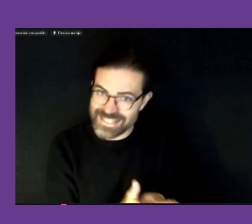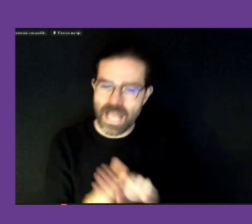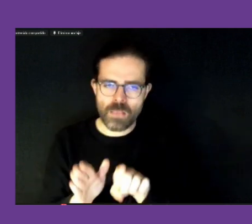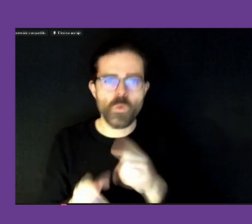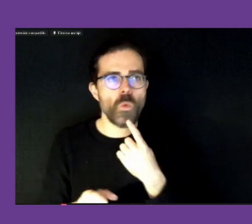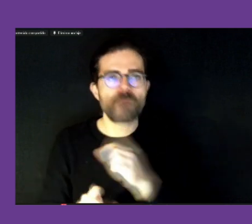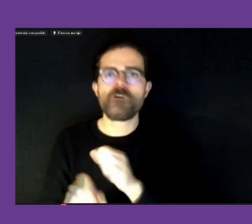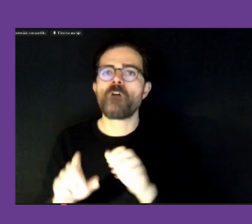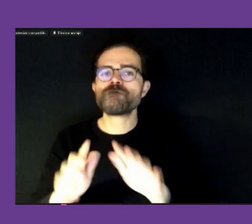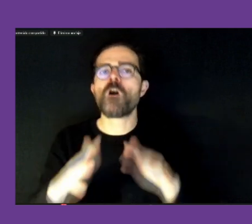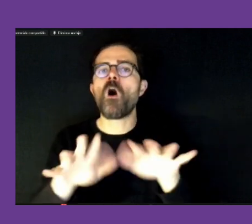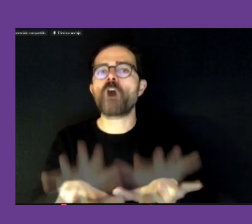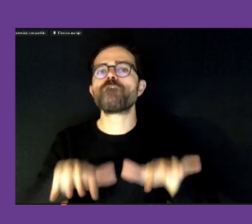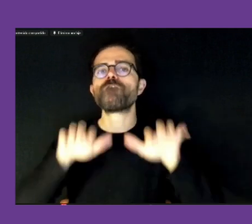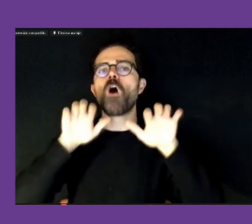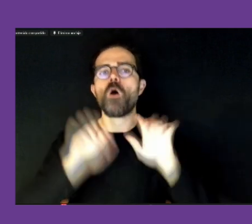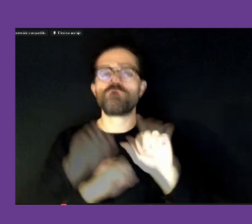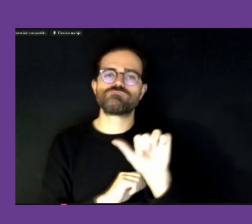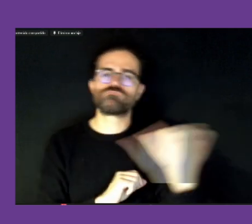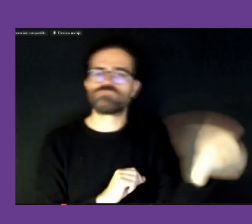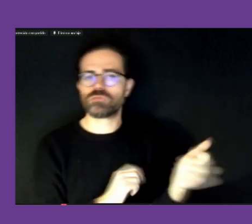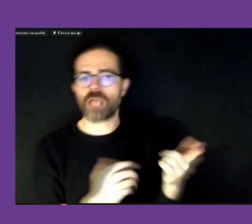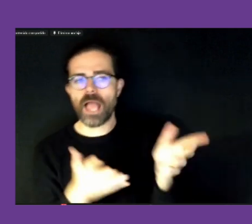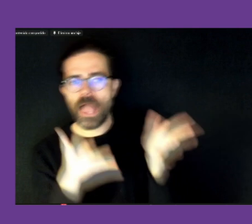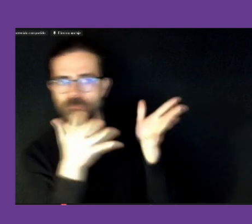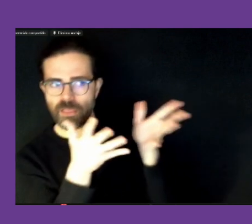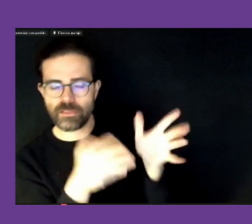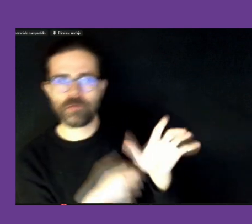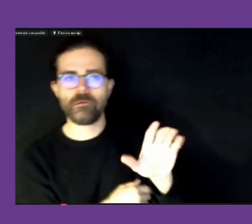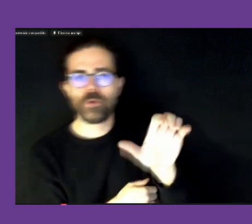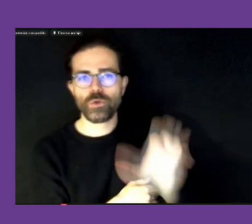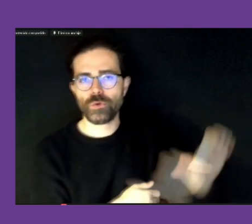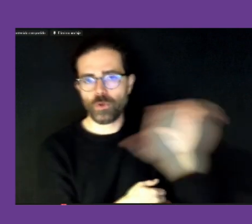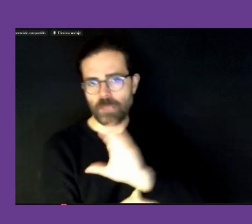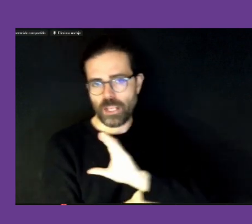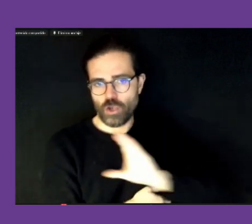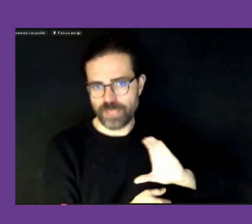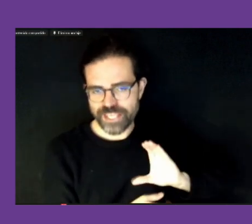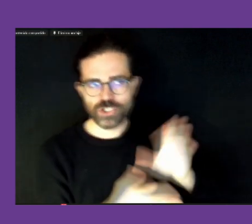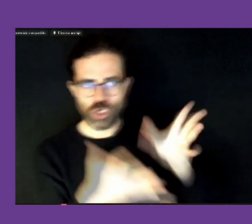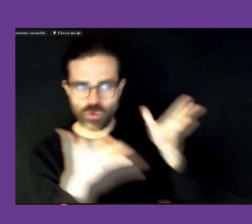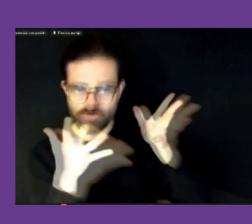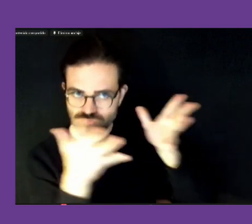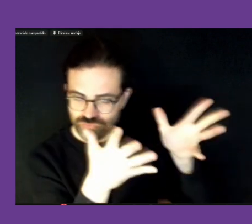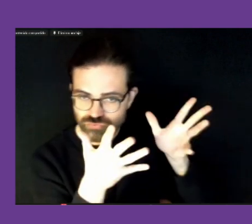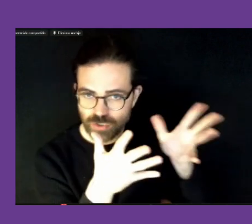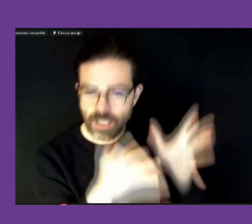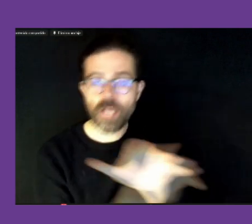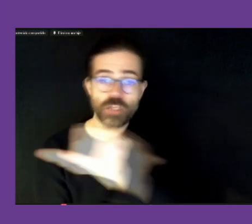fora, advisory bodies to the European Commission, to the CEN, the European Organization